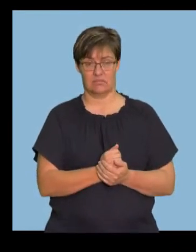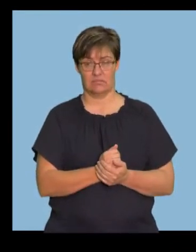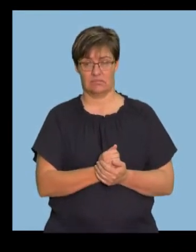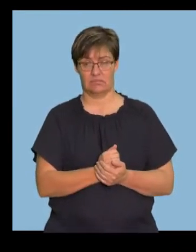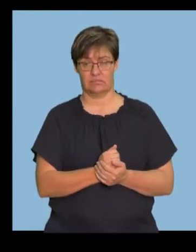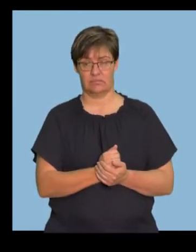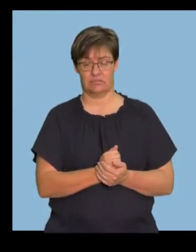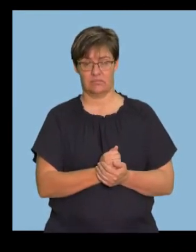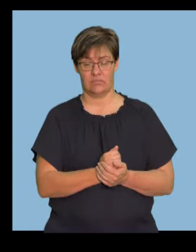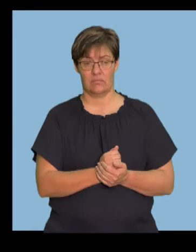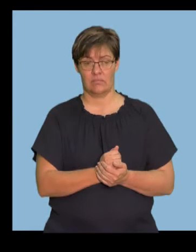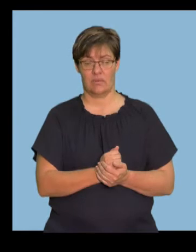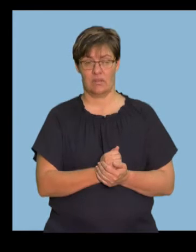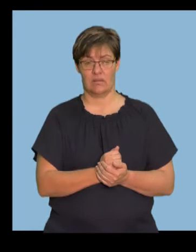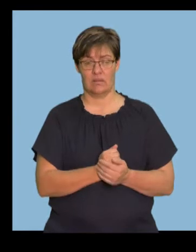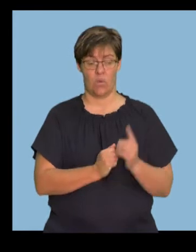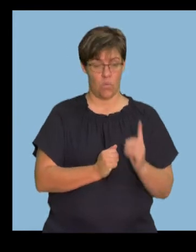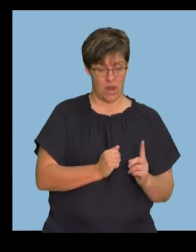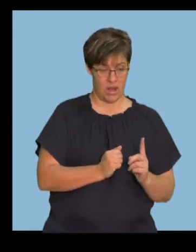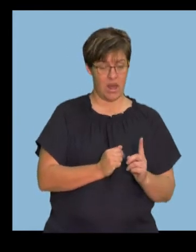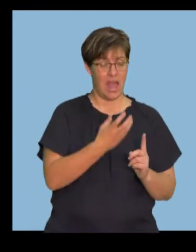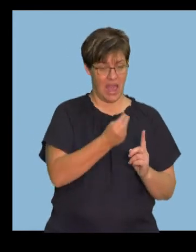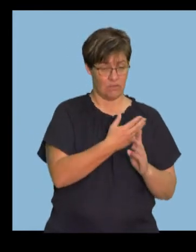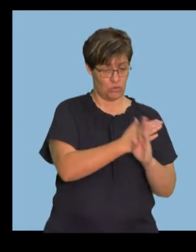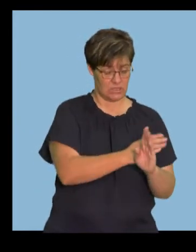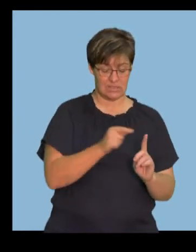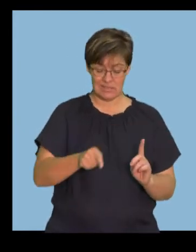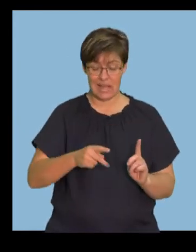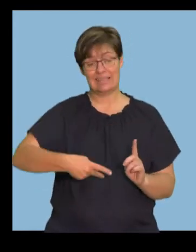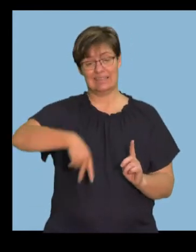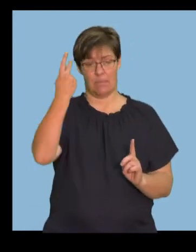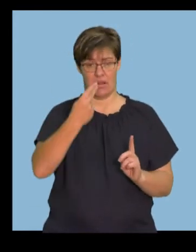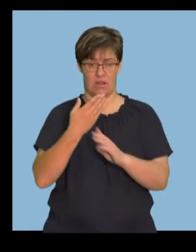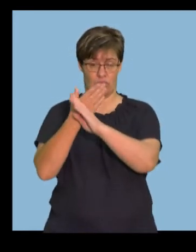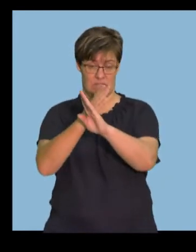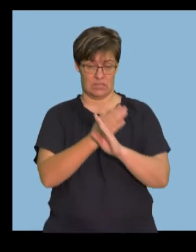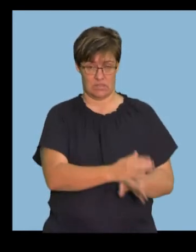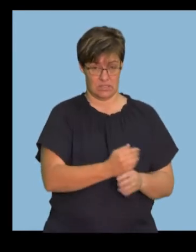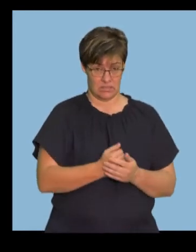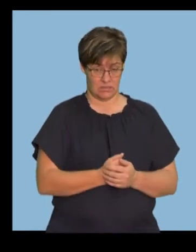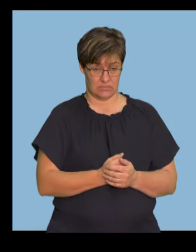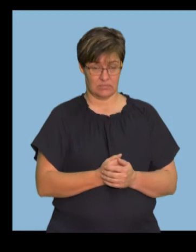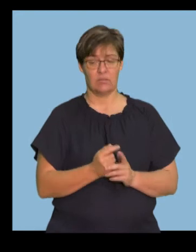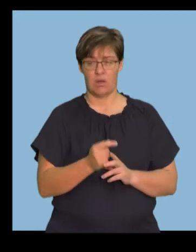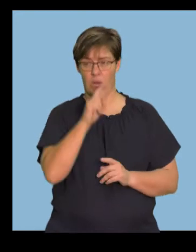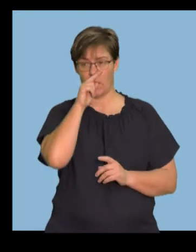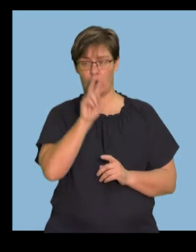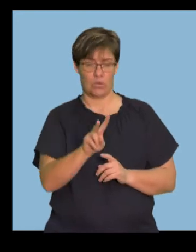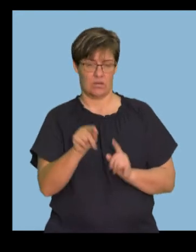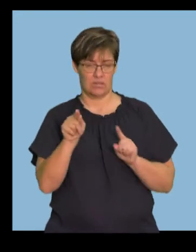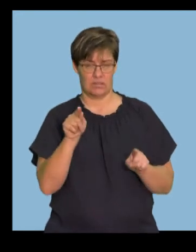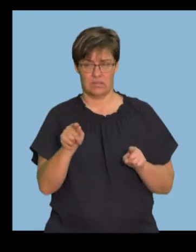the other resistor has doubled the resistance of the other, okay? So basically, this is what our circuit